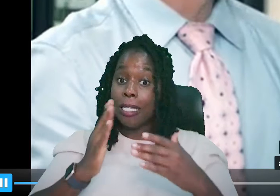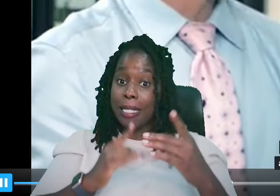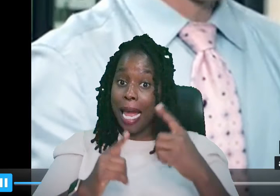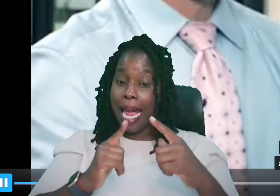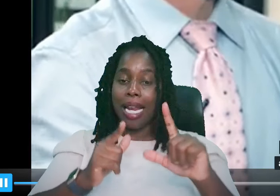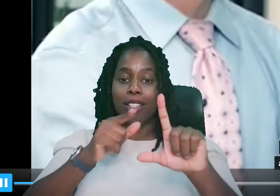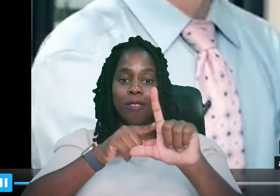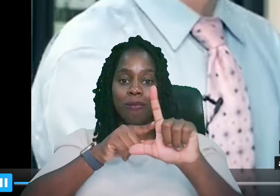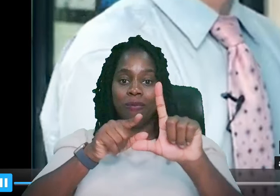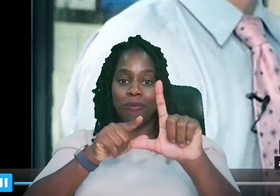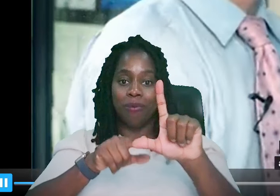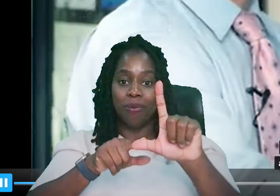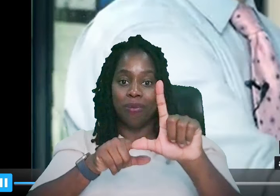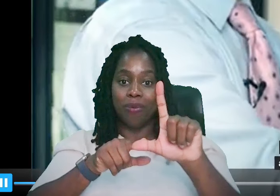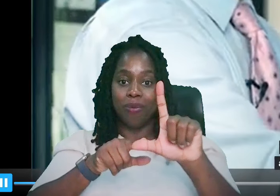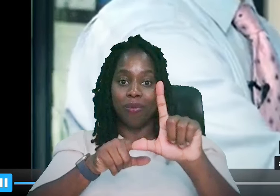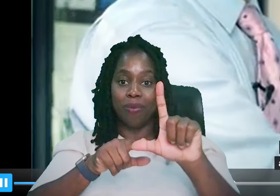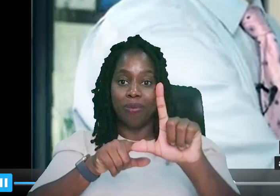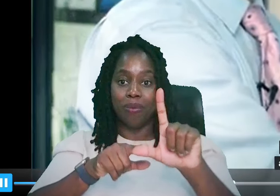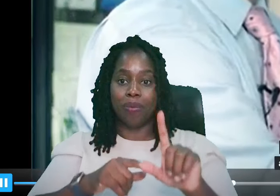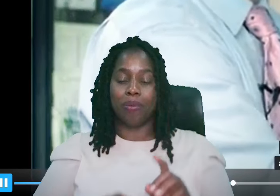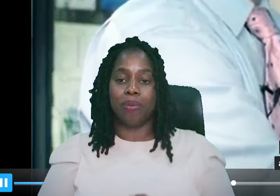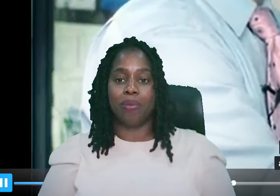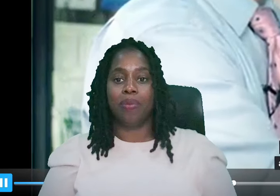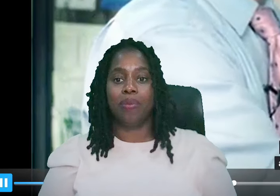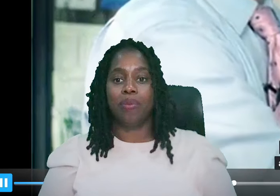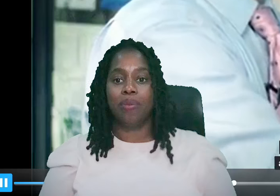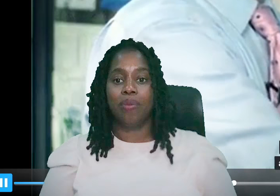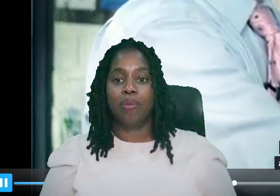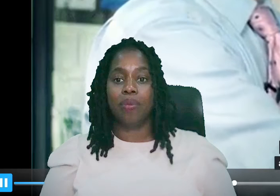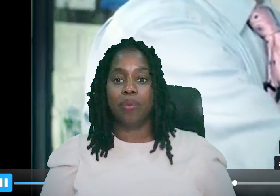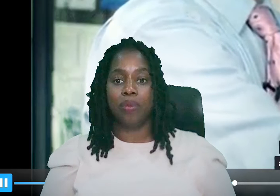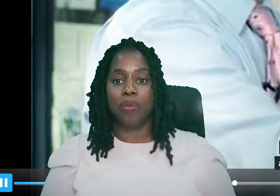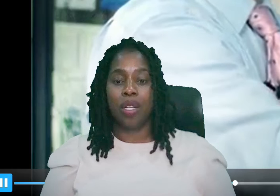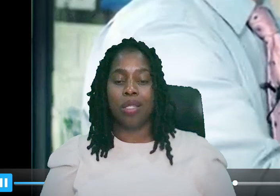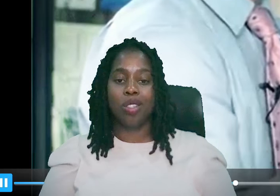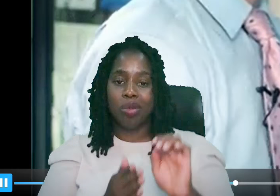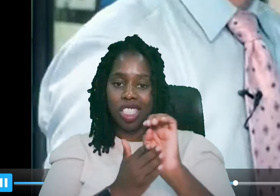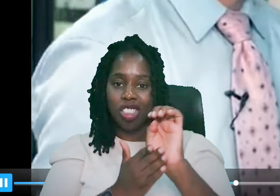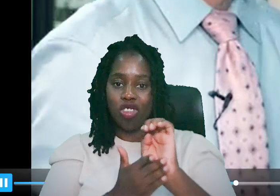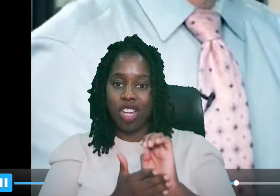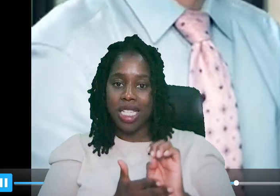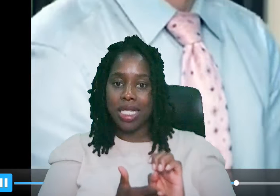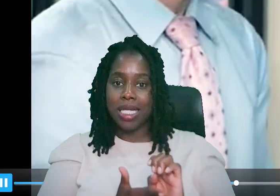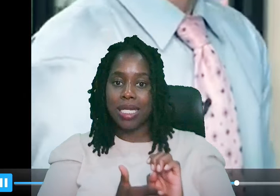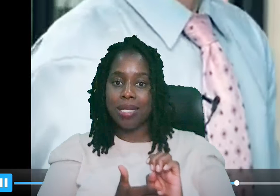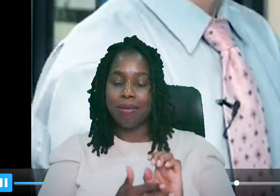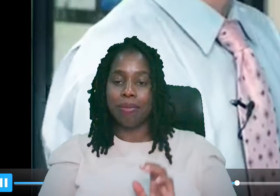Let's look at a different point in time. All right, so we'll erase this.